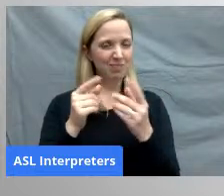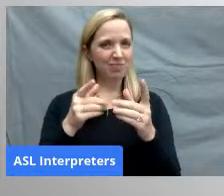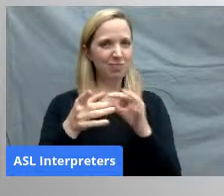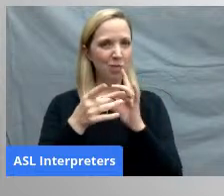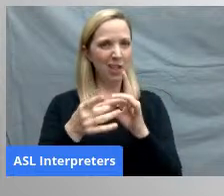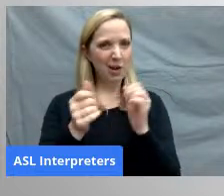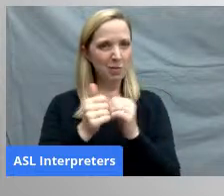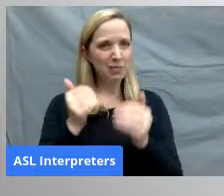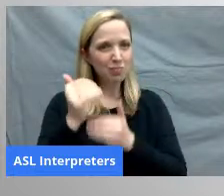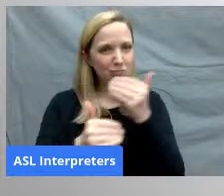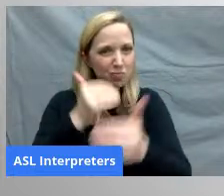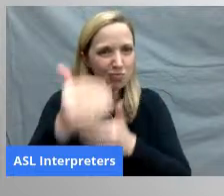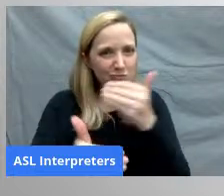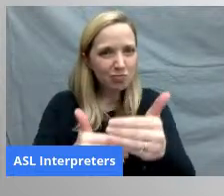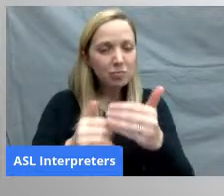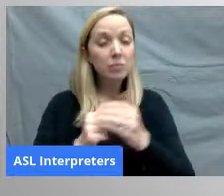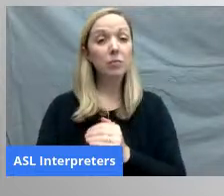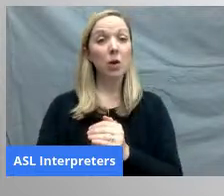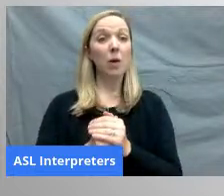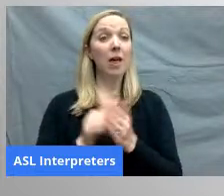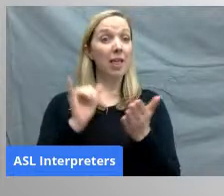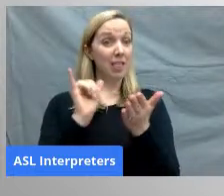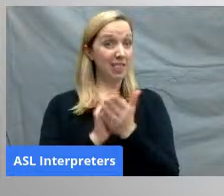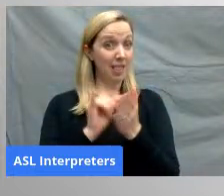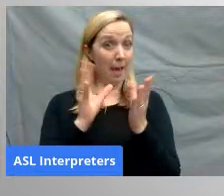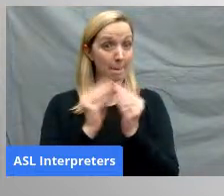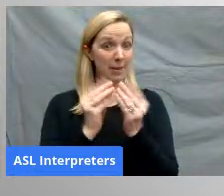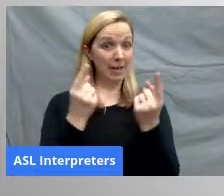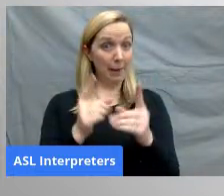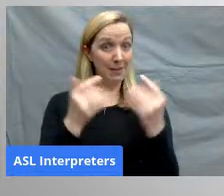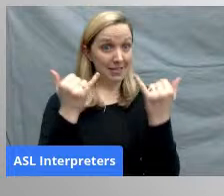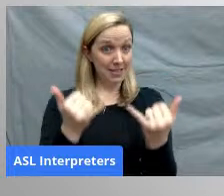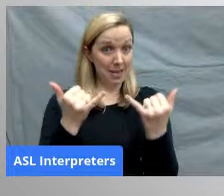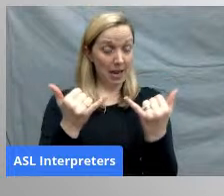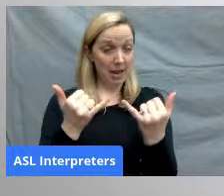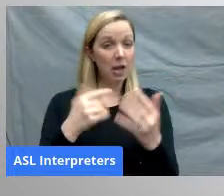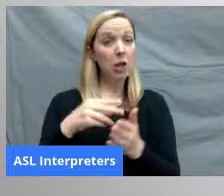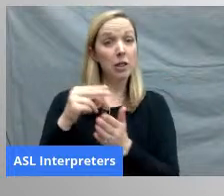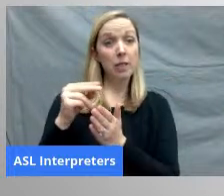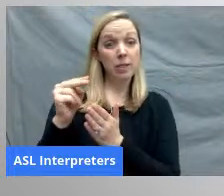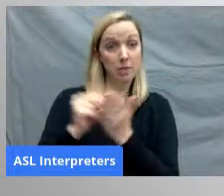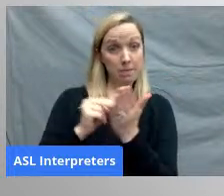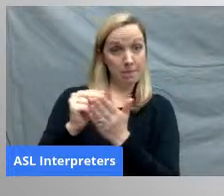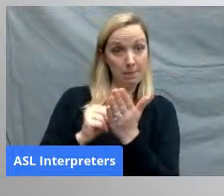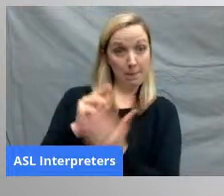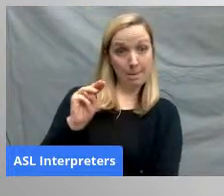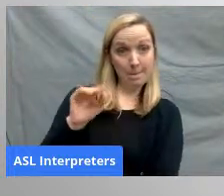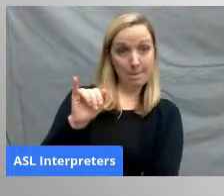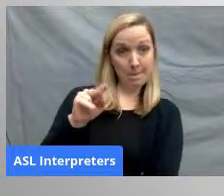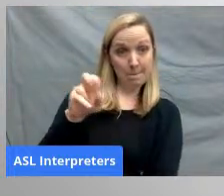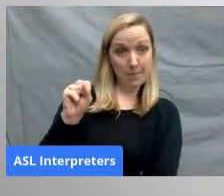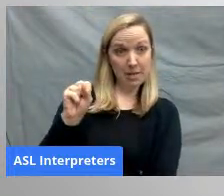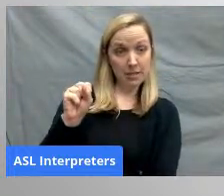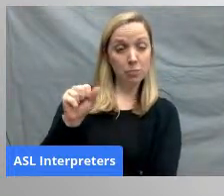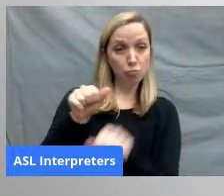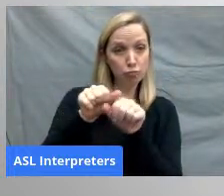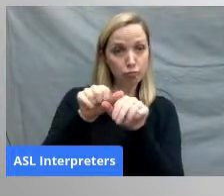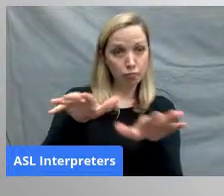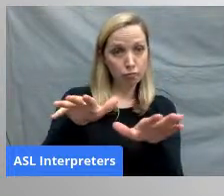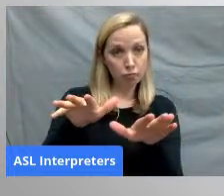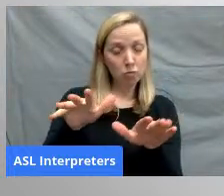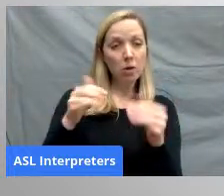in progress. So that meeting was held today and the minutes came out. And what I will do is share with the board